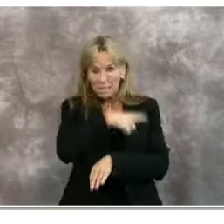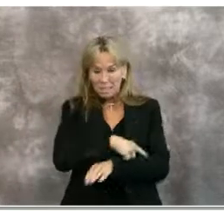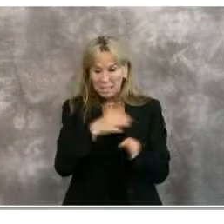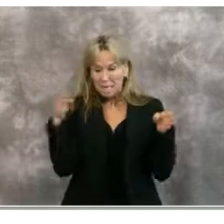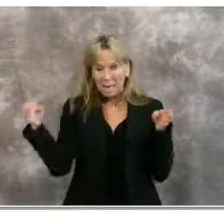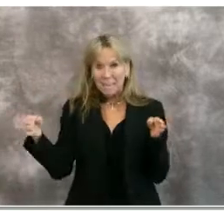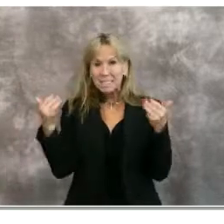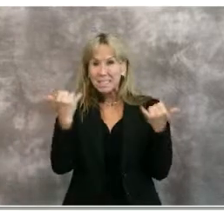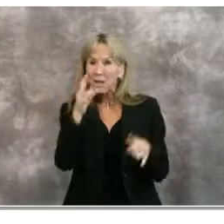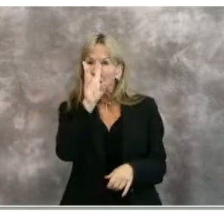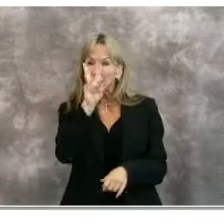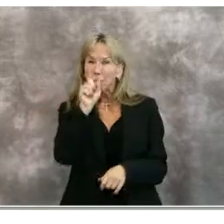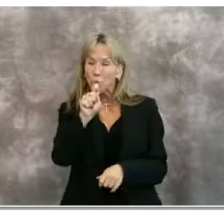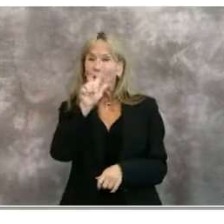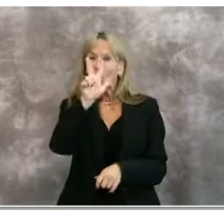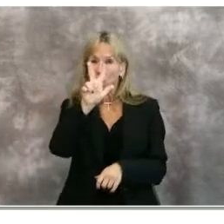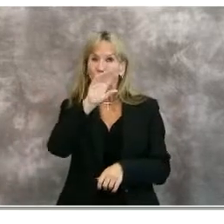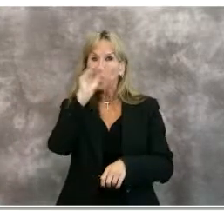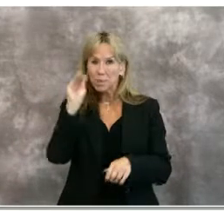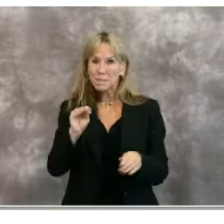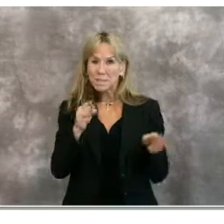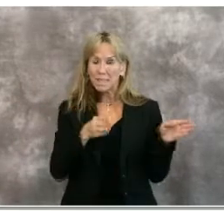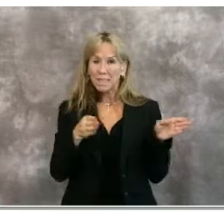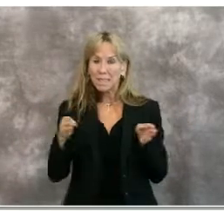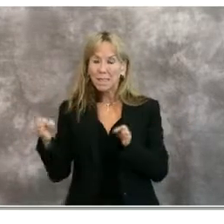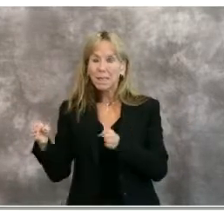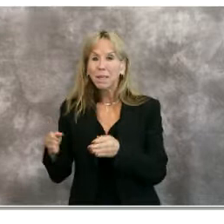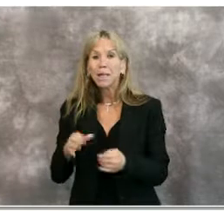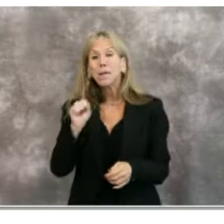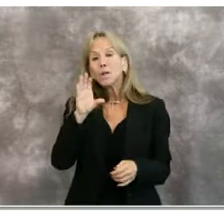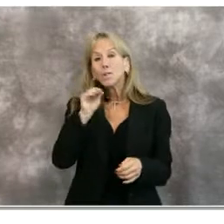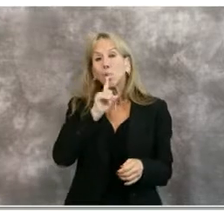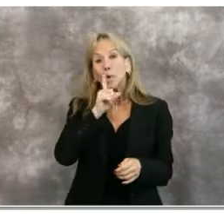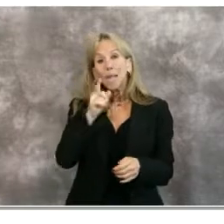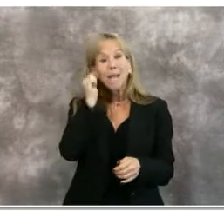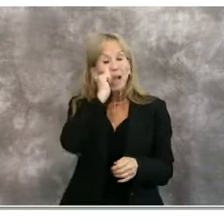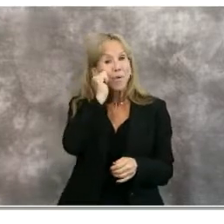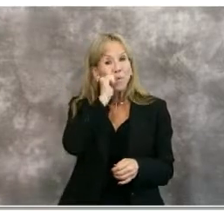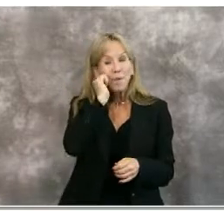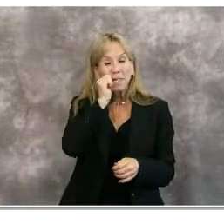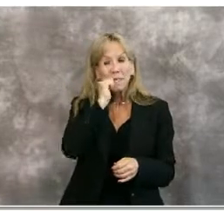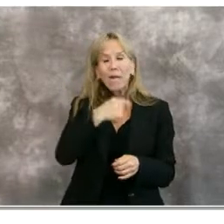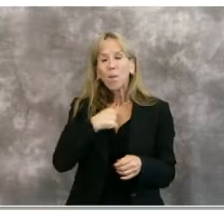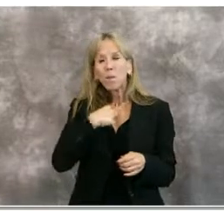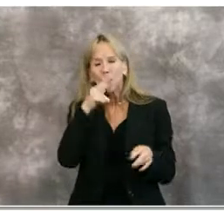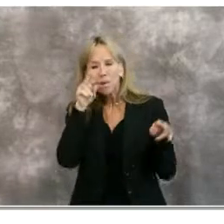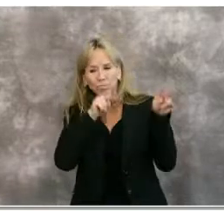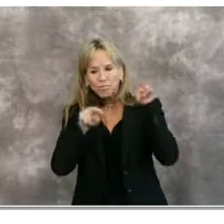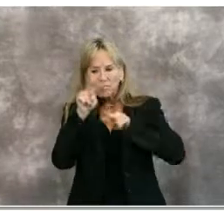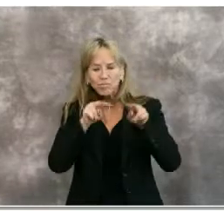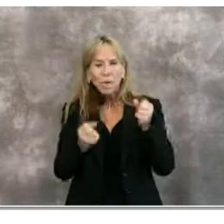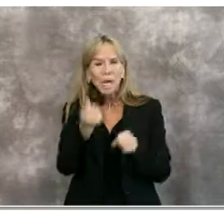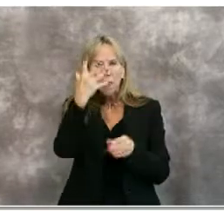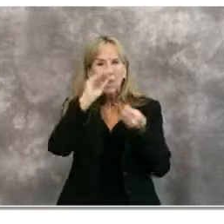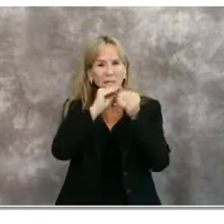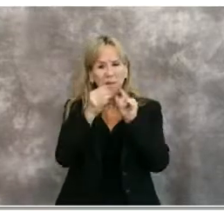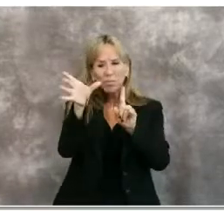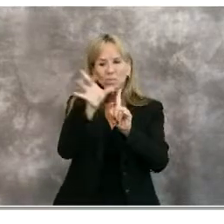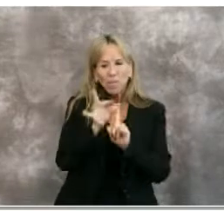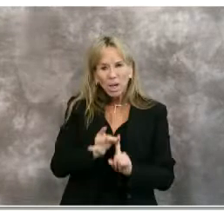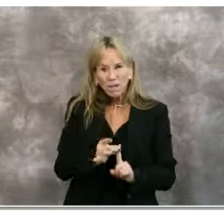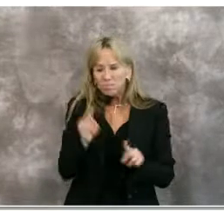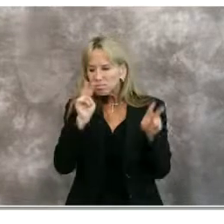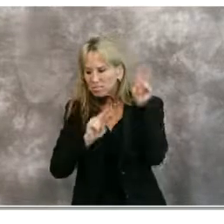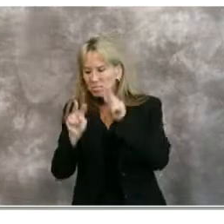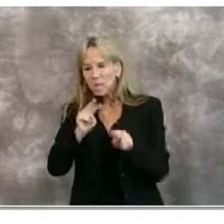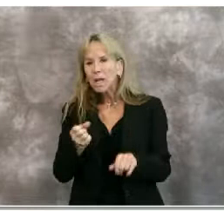we are at 6.3%. And then overall, each day, we measure the total number of positives over